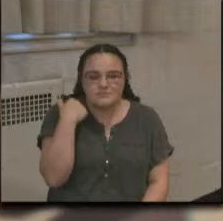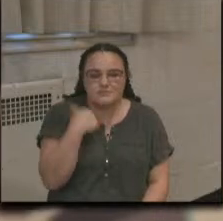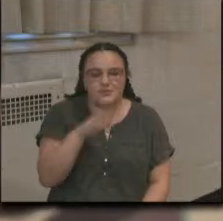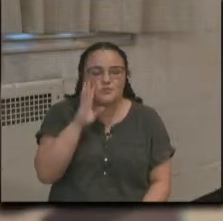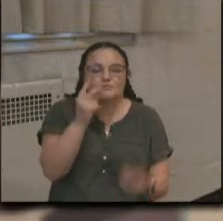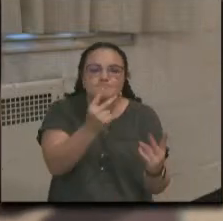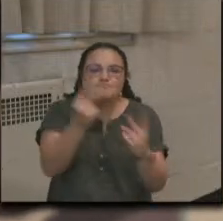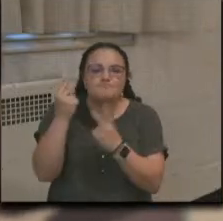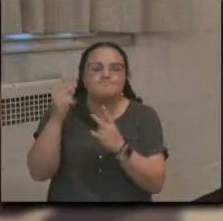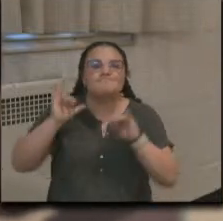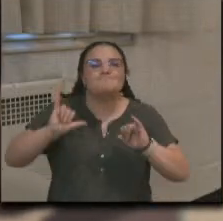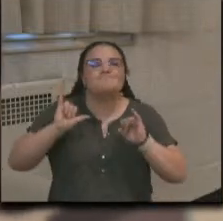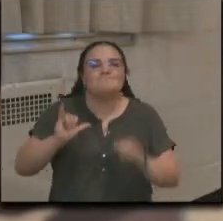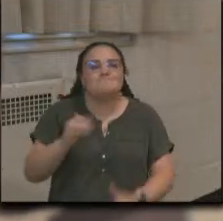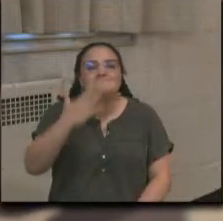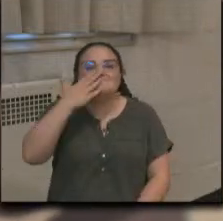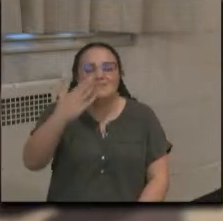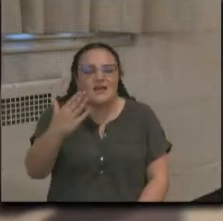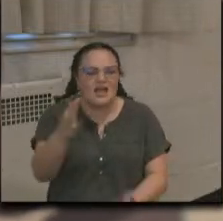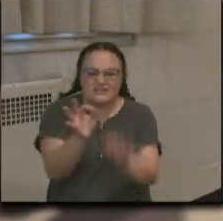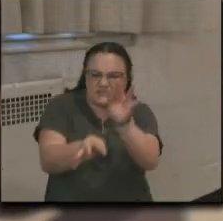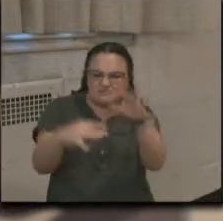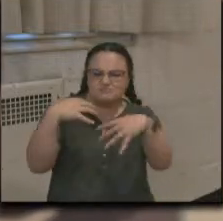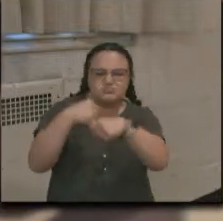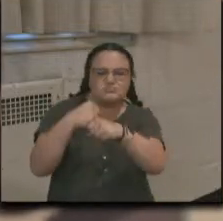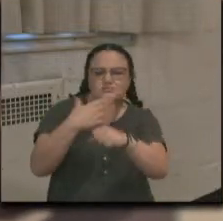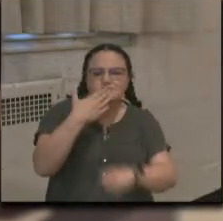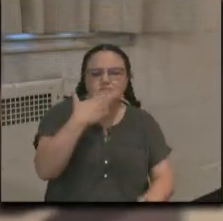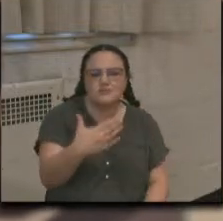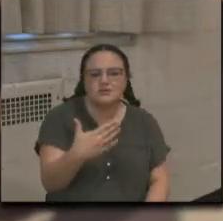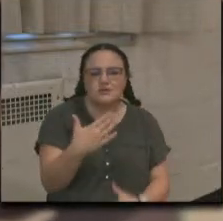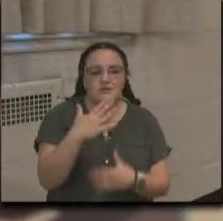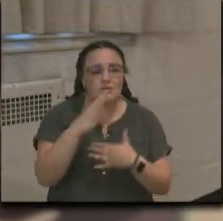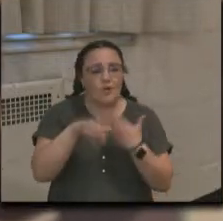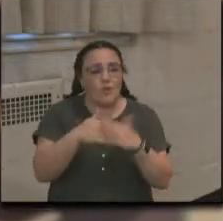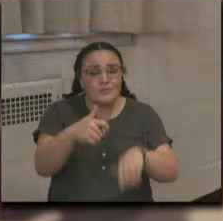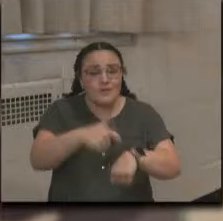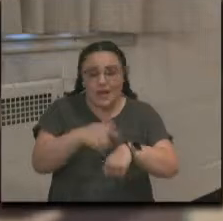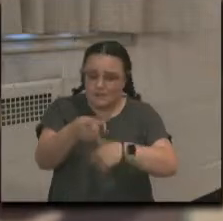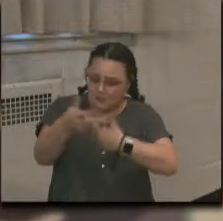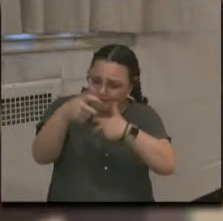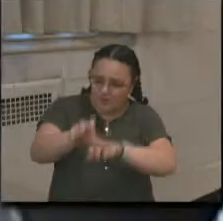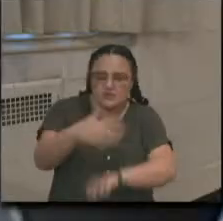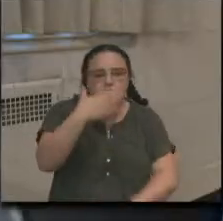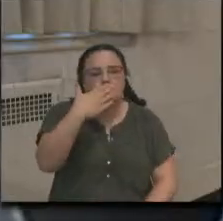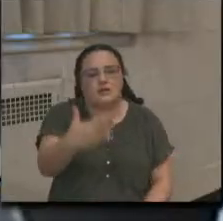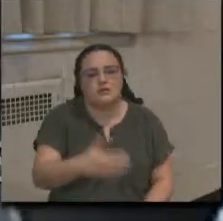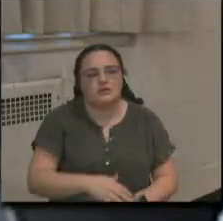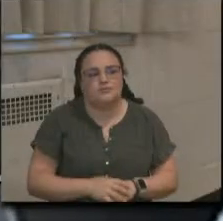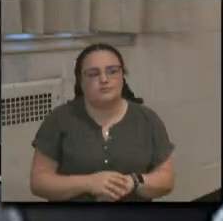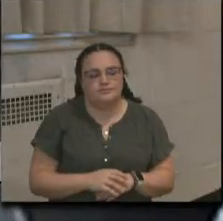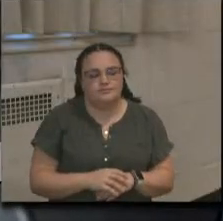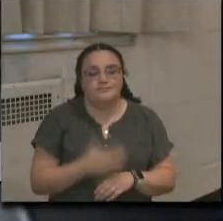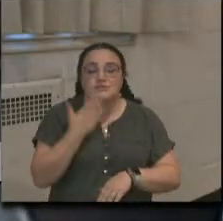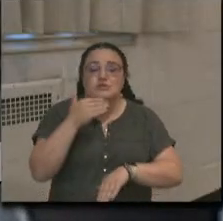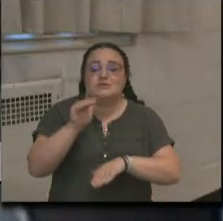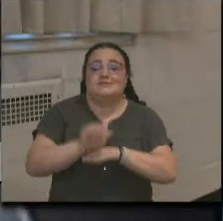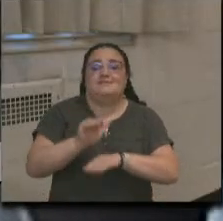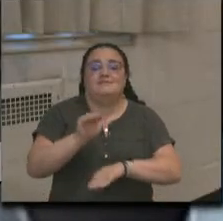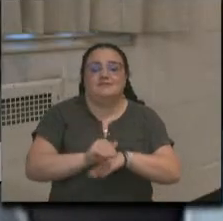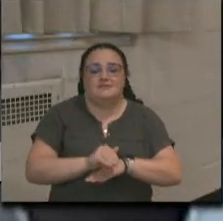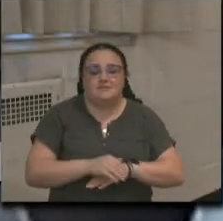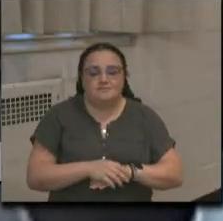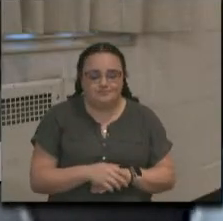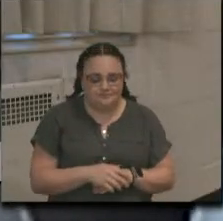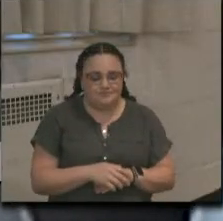I simply wanted to say thank you. Thank you so much for the time that you served on the Board of Education for Prince George's County. Good evening, board members. As